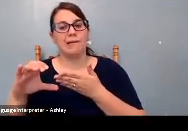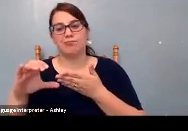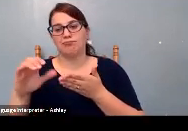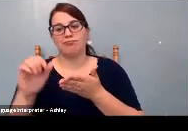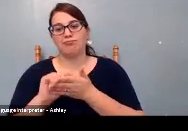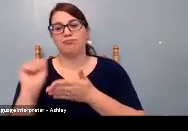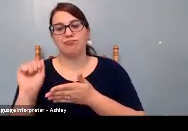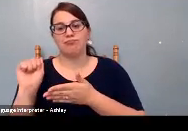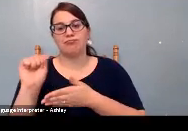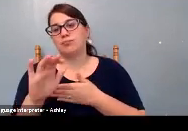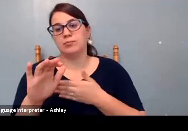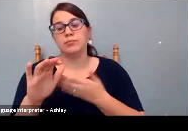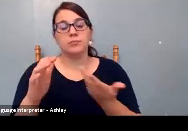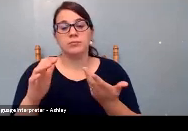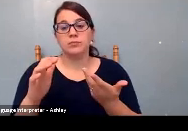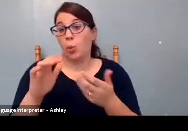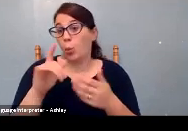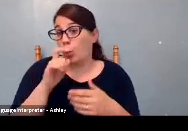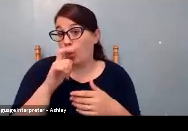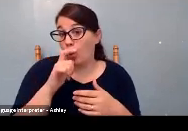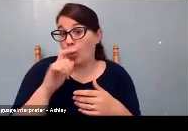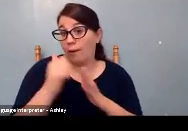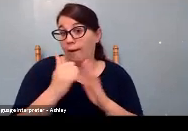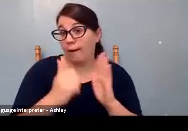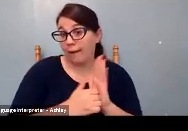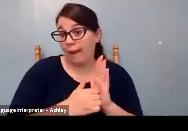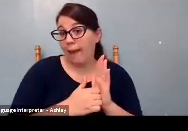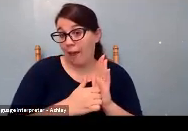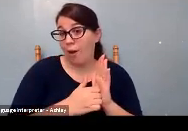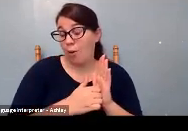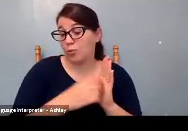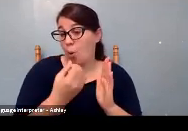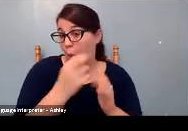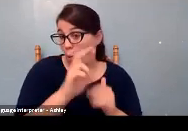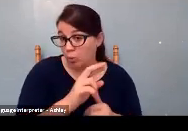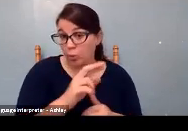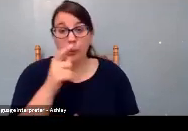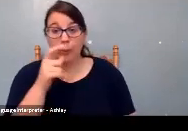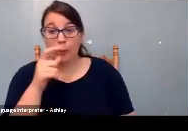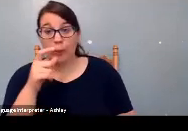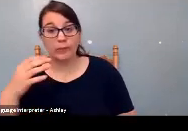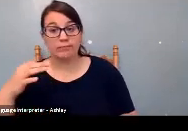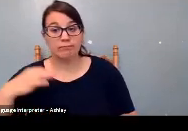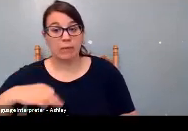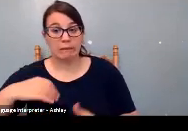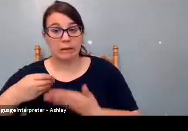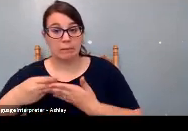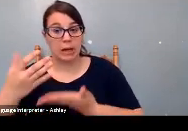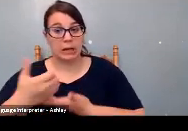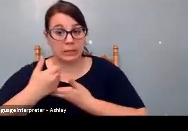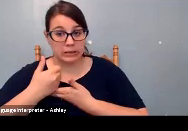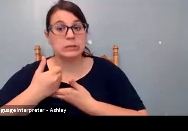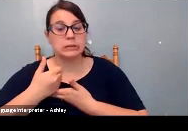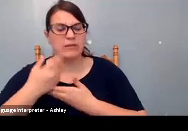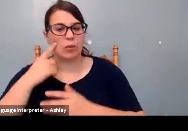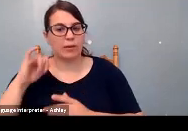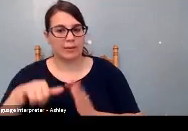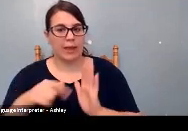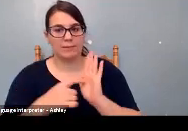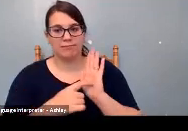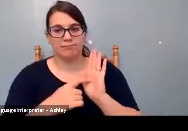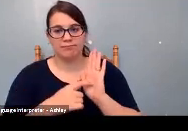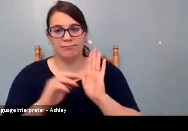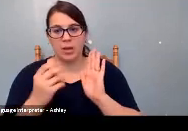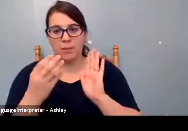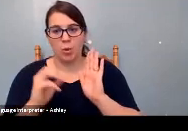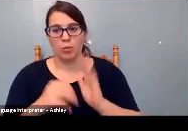include the name of the account owner and the beneficiary's name in the memo section of the check. This is the recommended